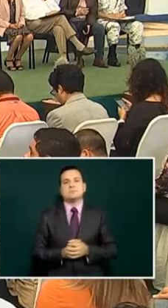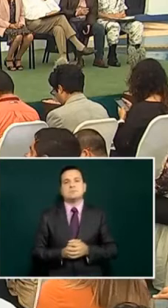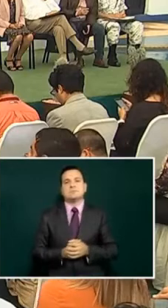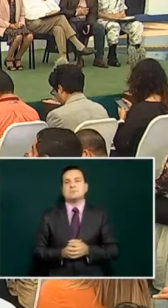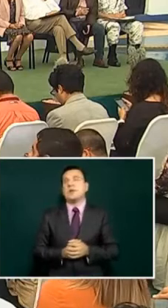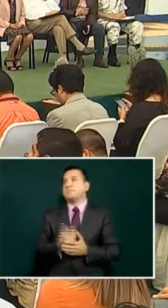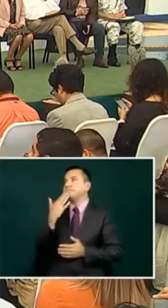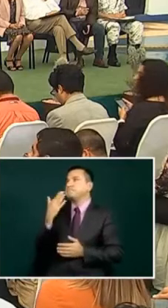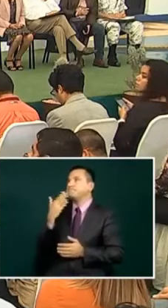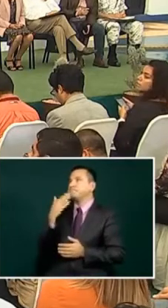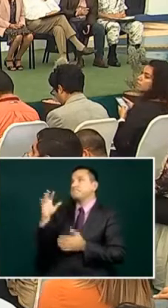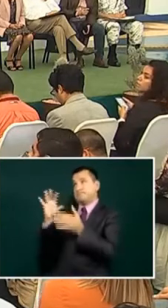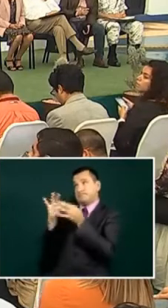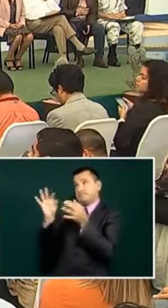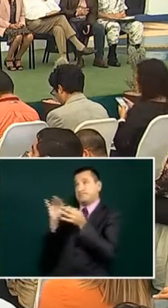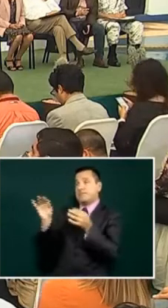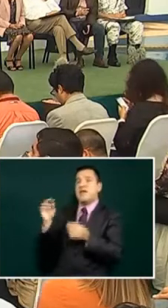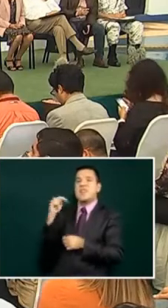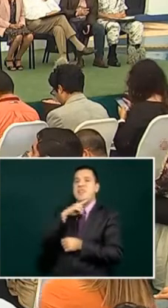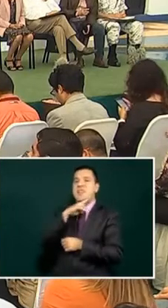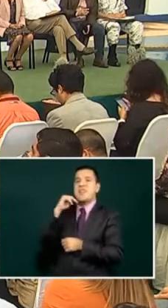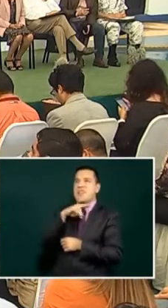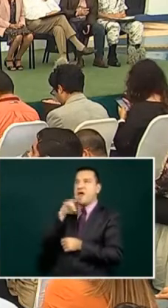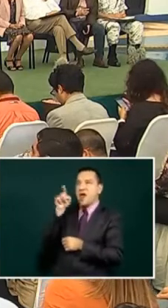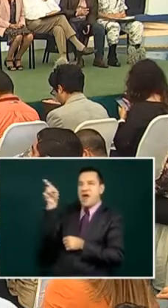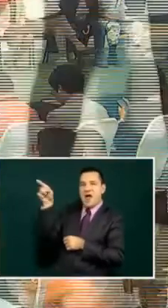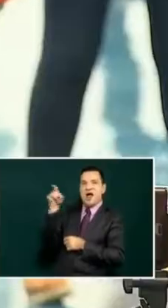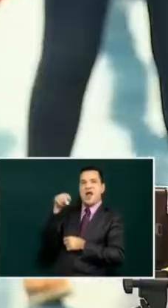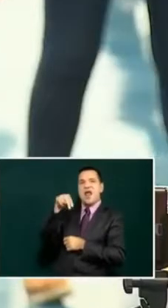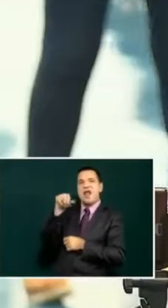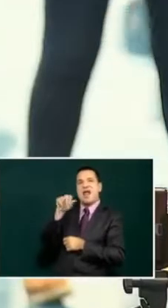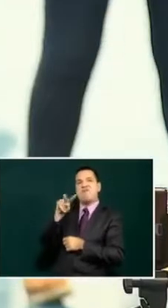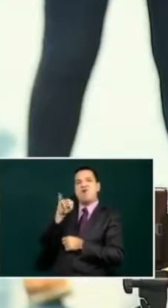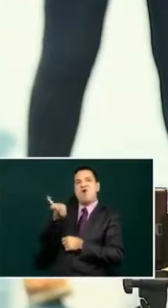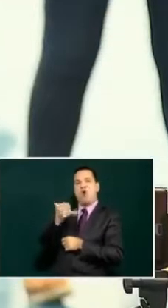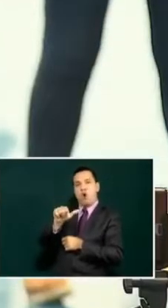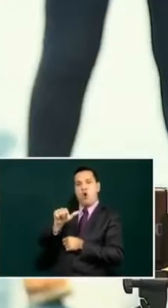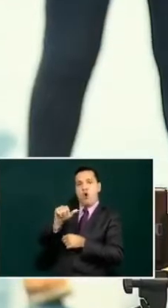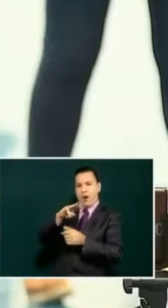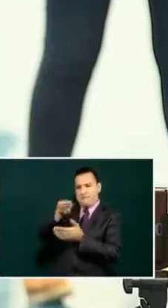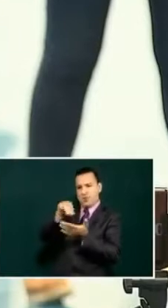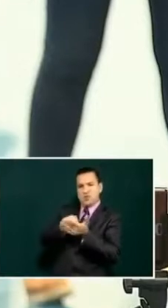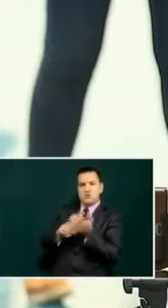and in neverhood they have not accepted